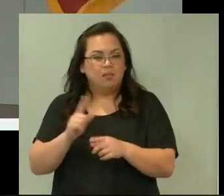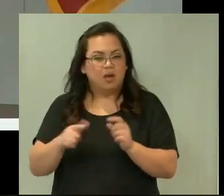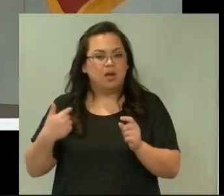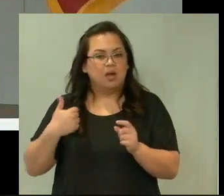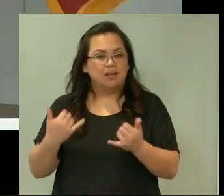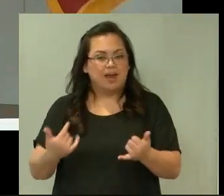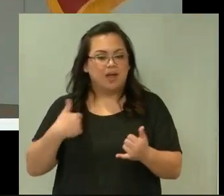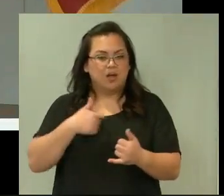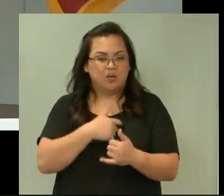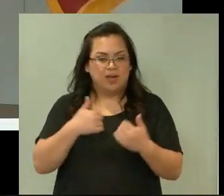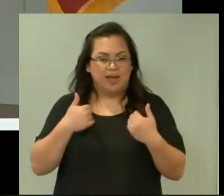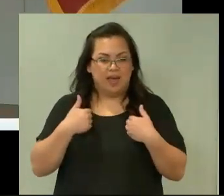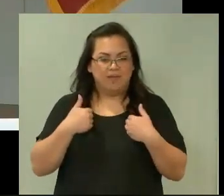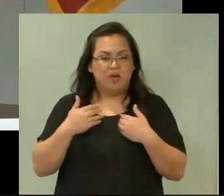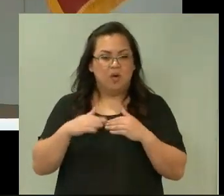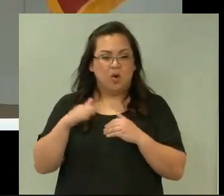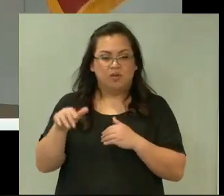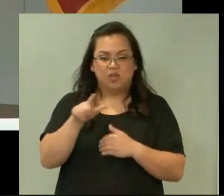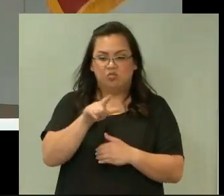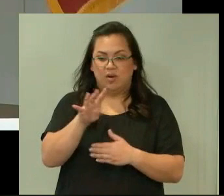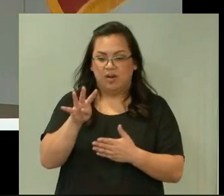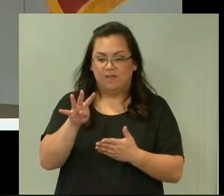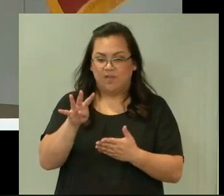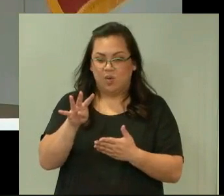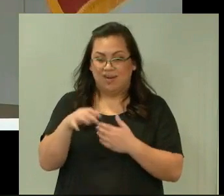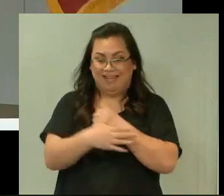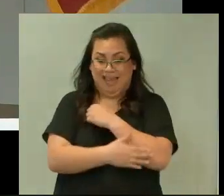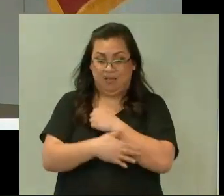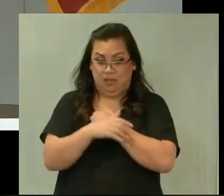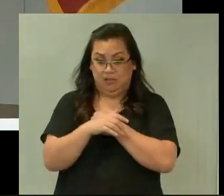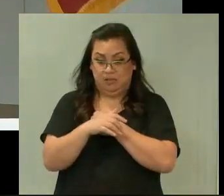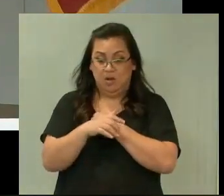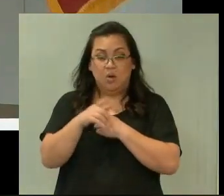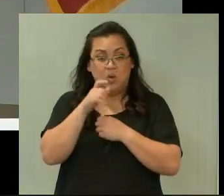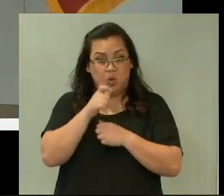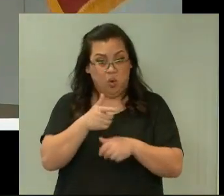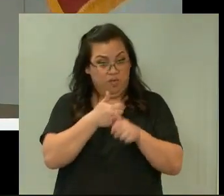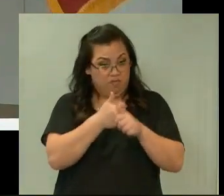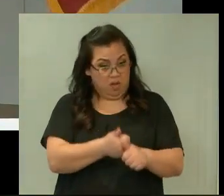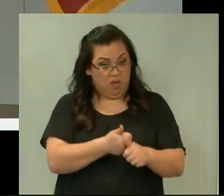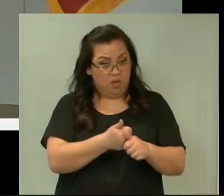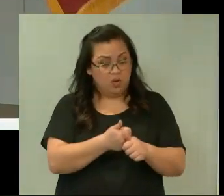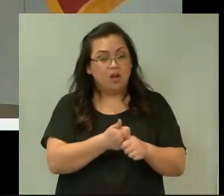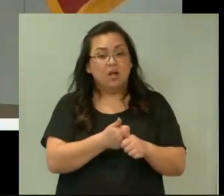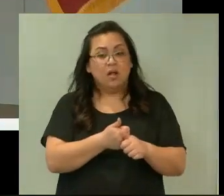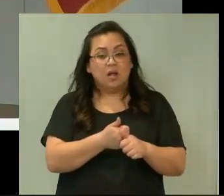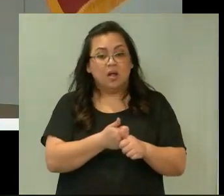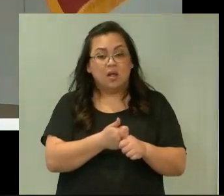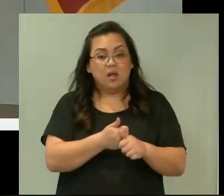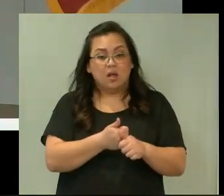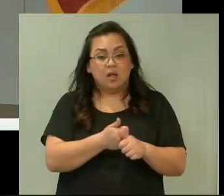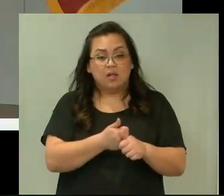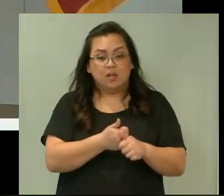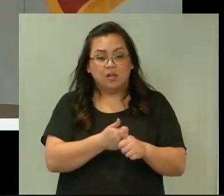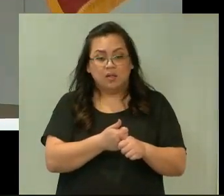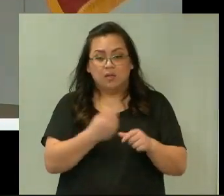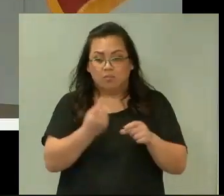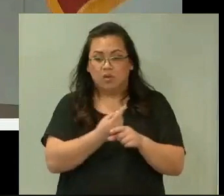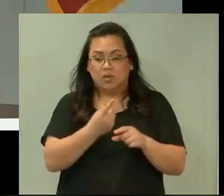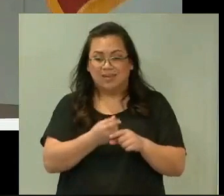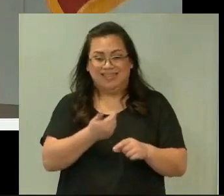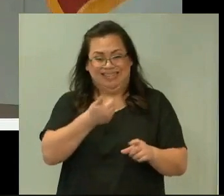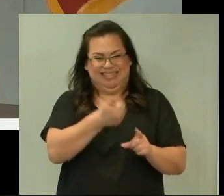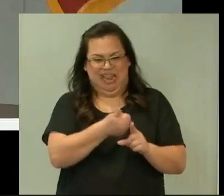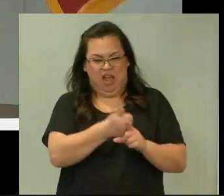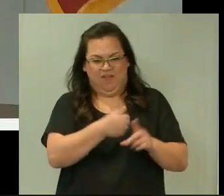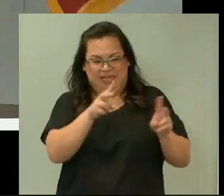now have over 24 counties who have done what we call a self-attestation by the health officer, where the